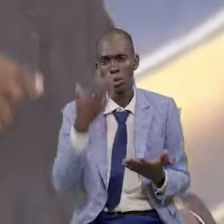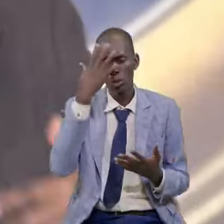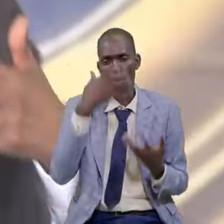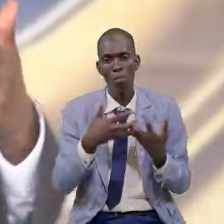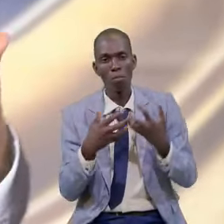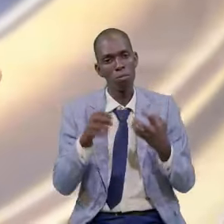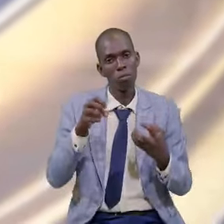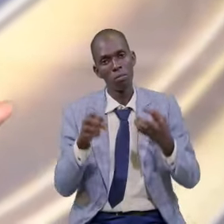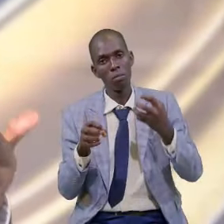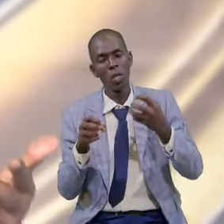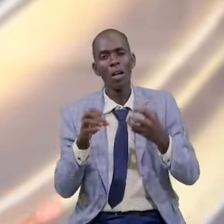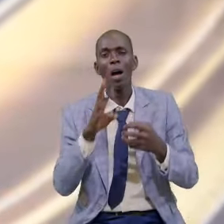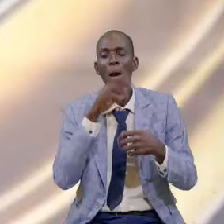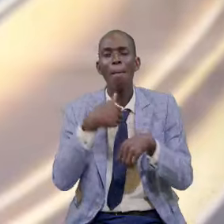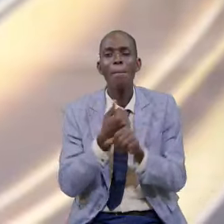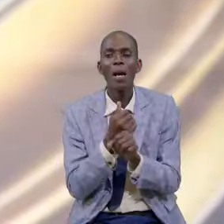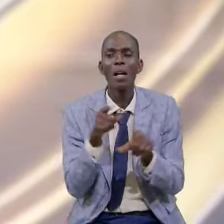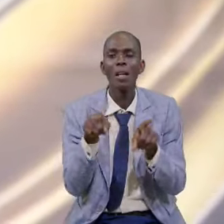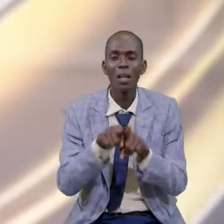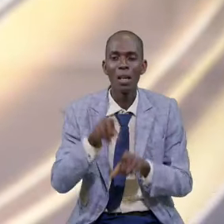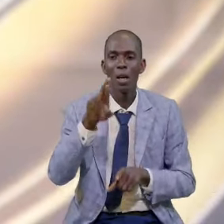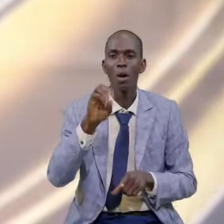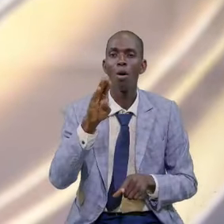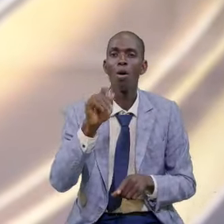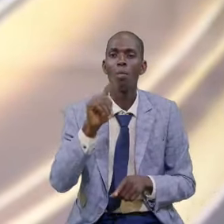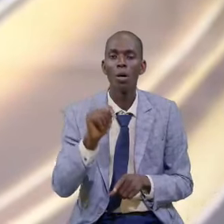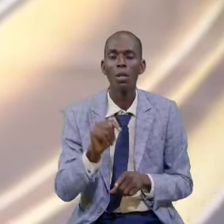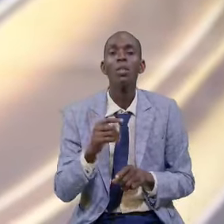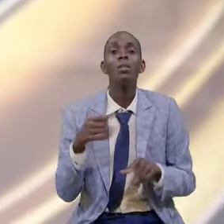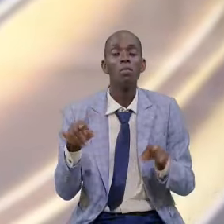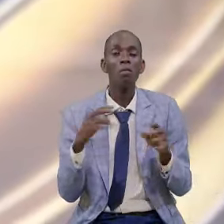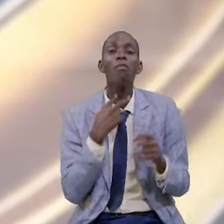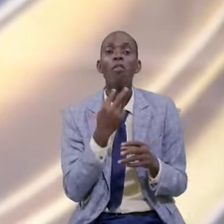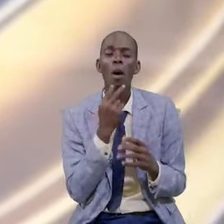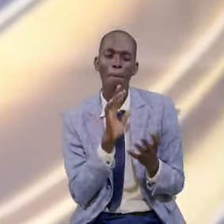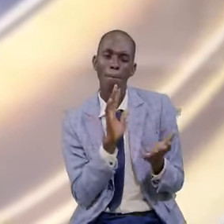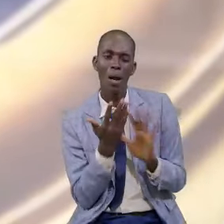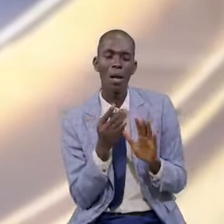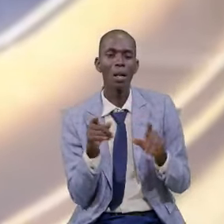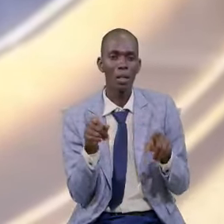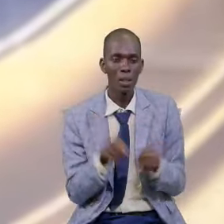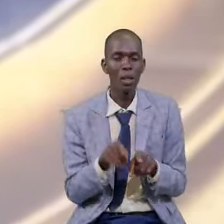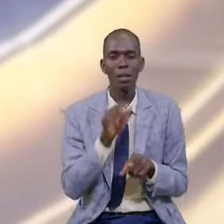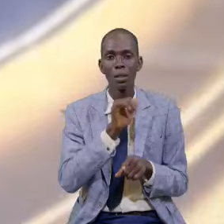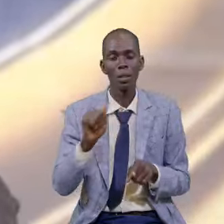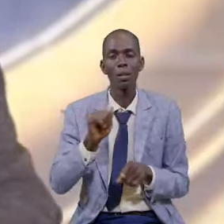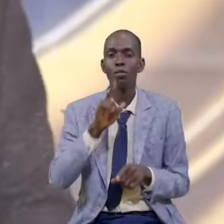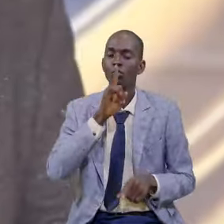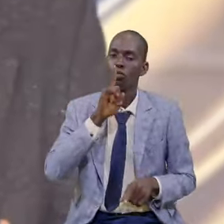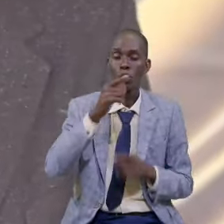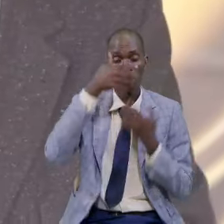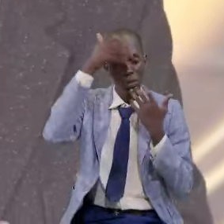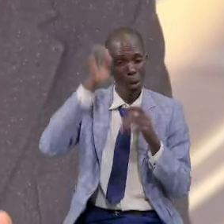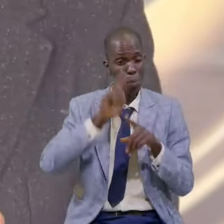and they can give them the voice of a lion, they roar. But they are not real lions. They are